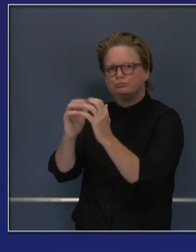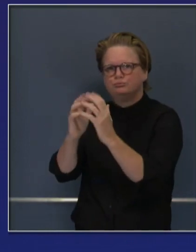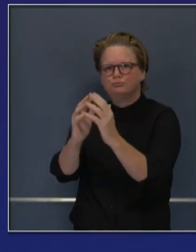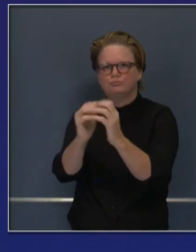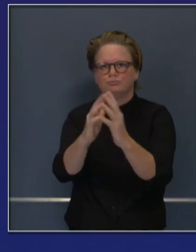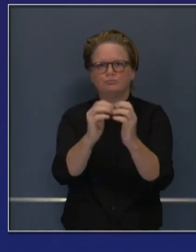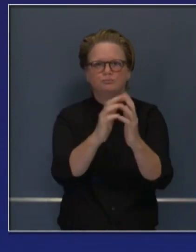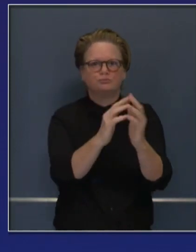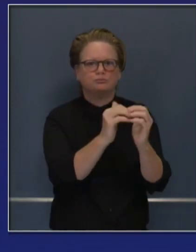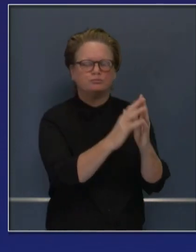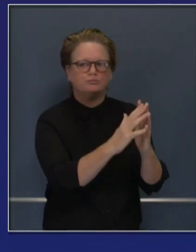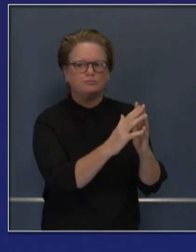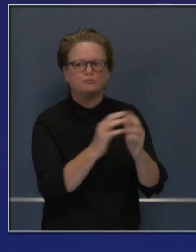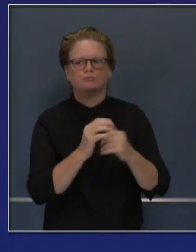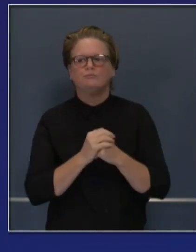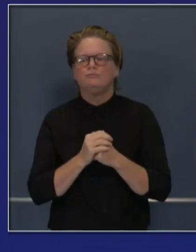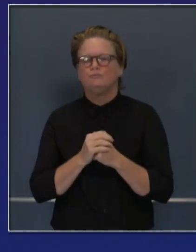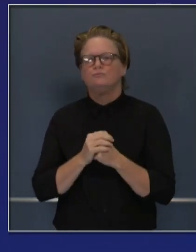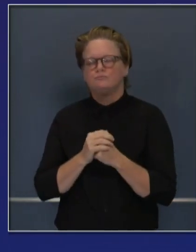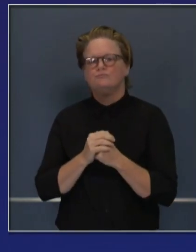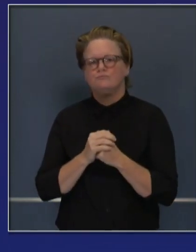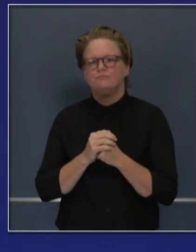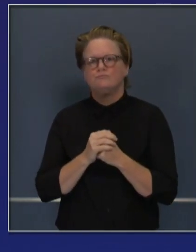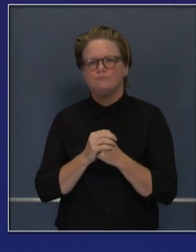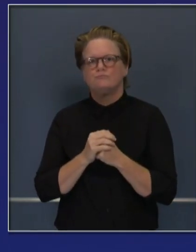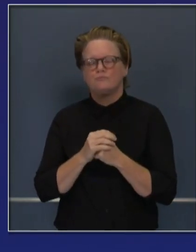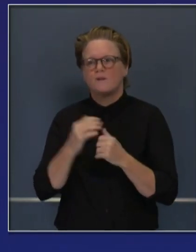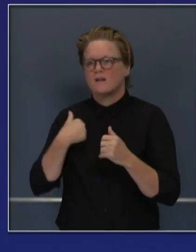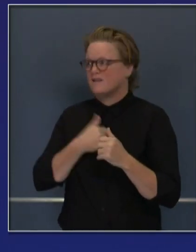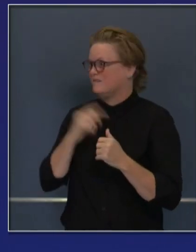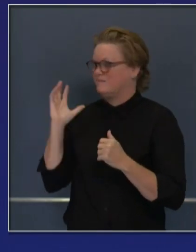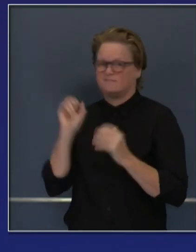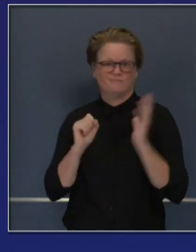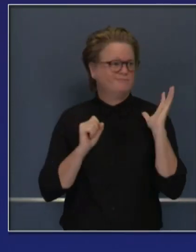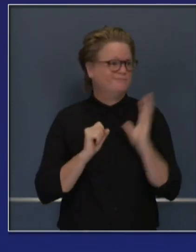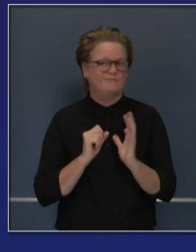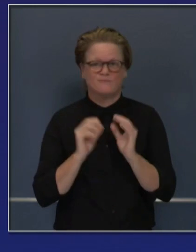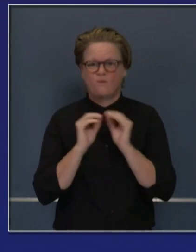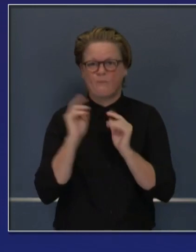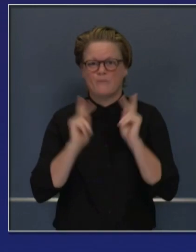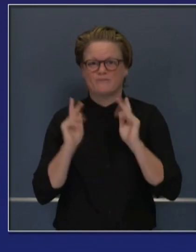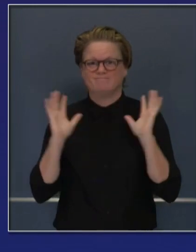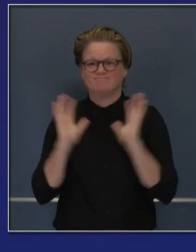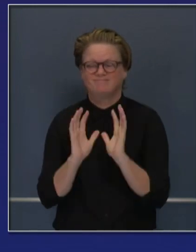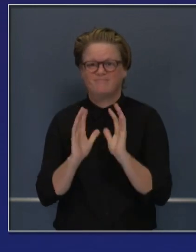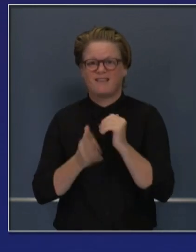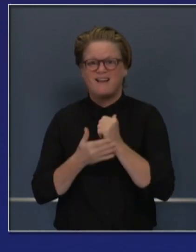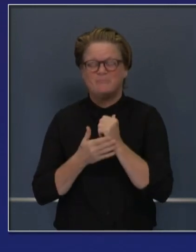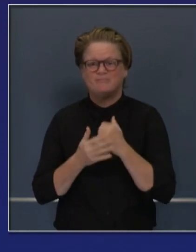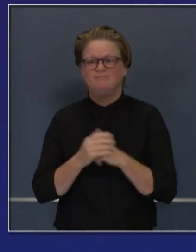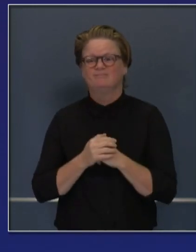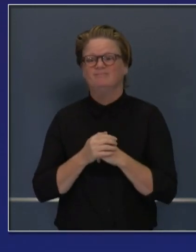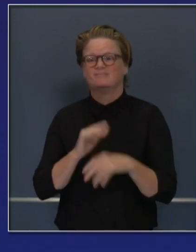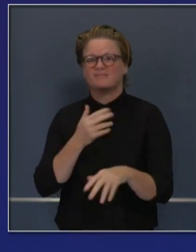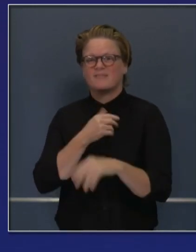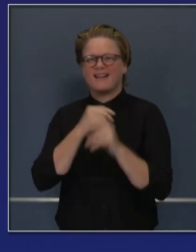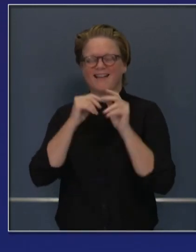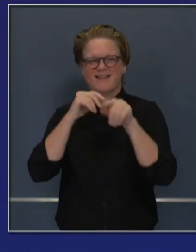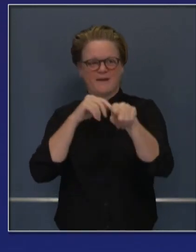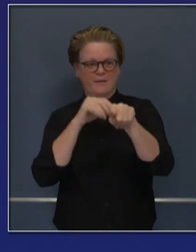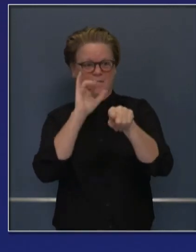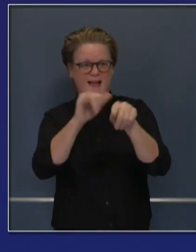needed, and again, if needed, of roughly 2,000 beds, total capacity in the